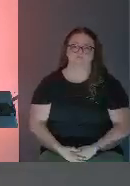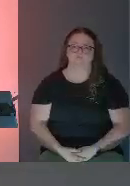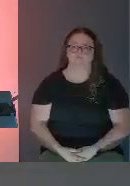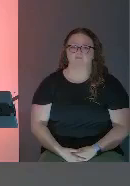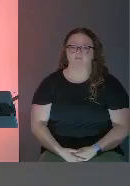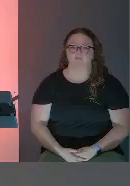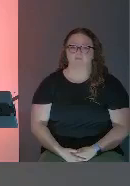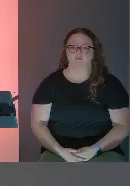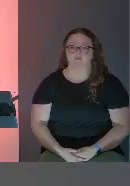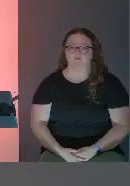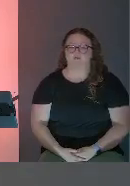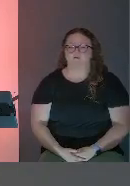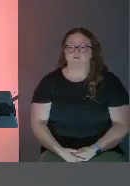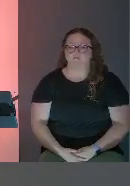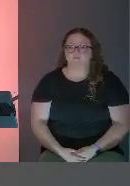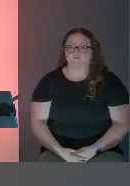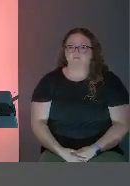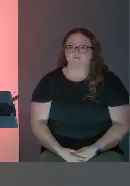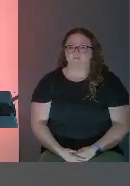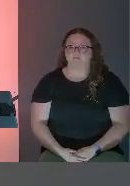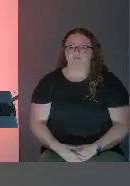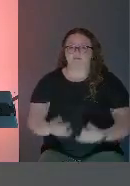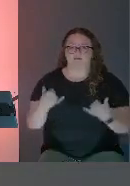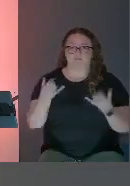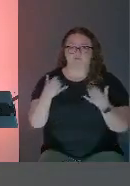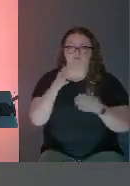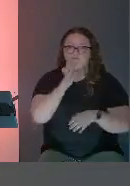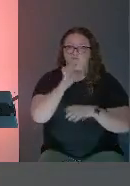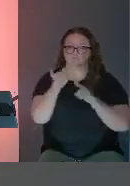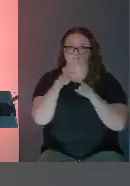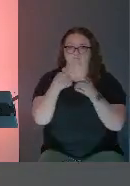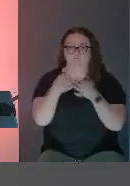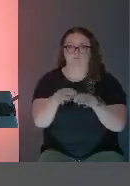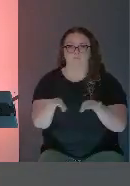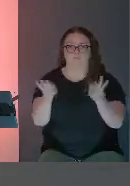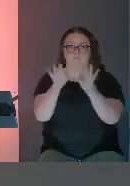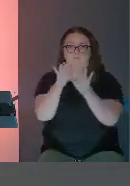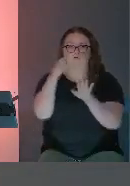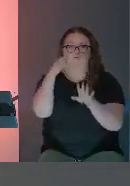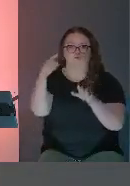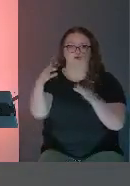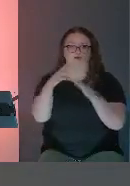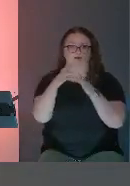as we discuss and talk about the importance of leadership, just